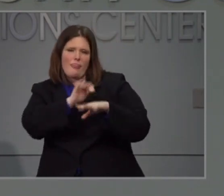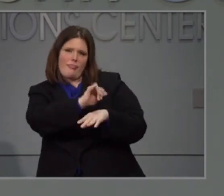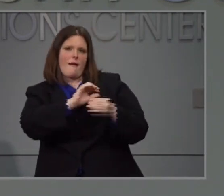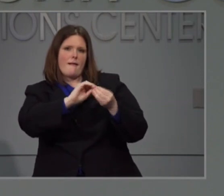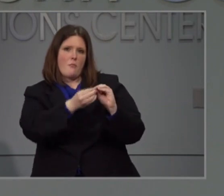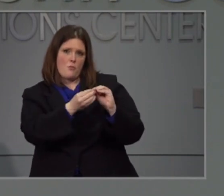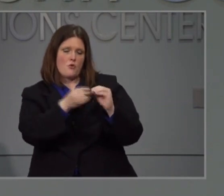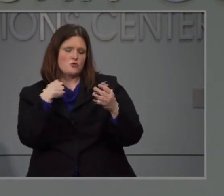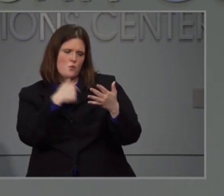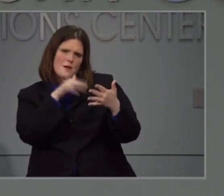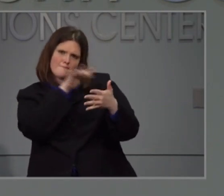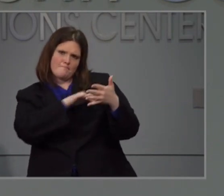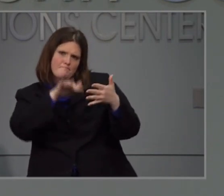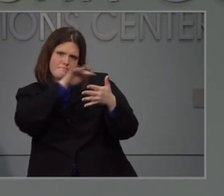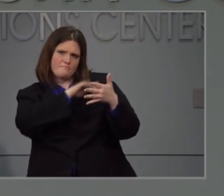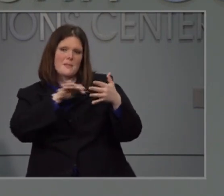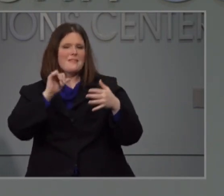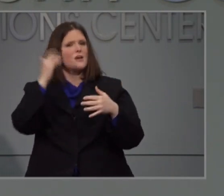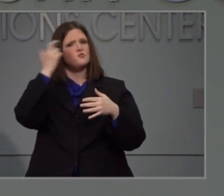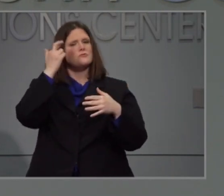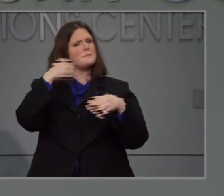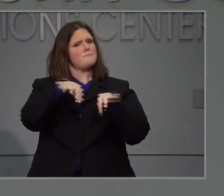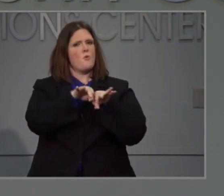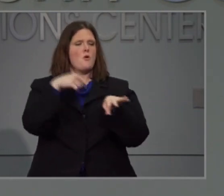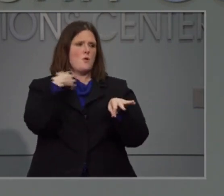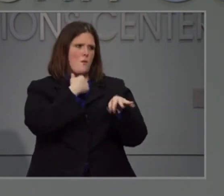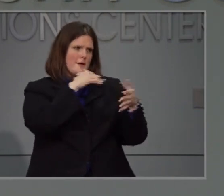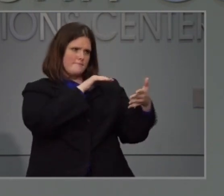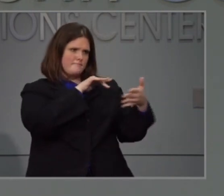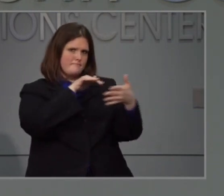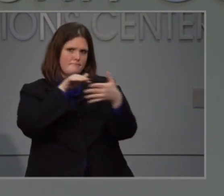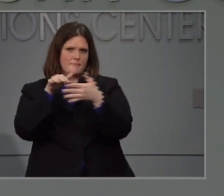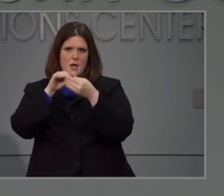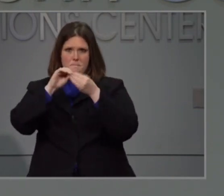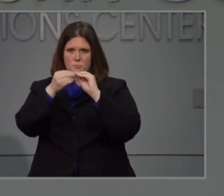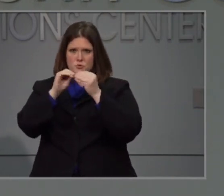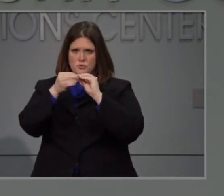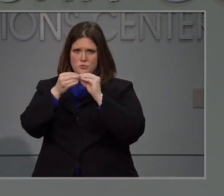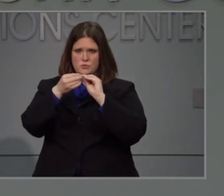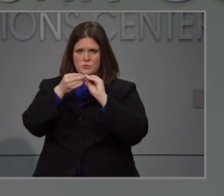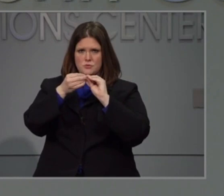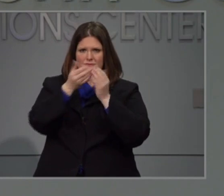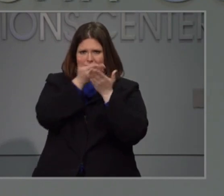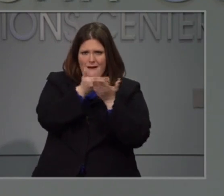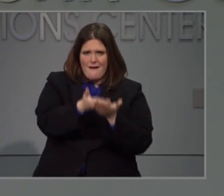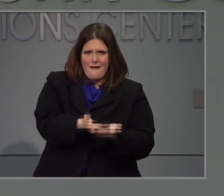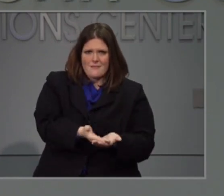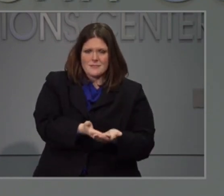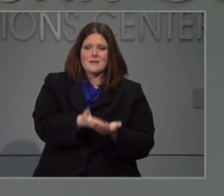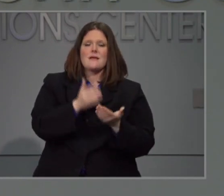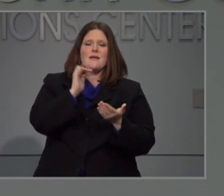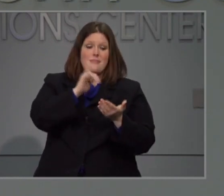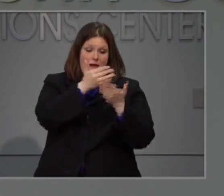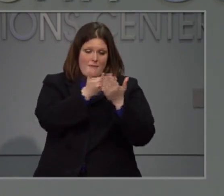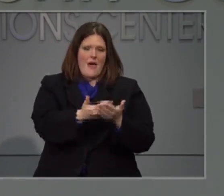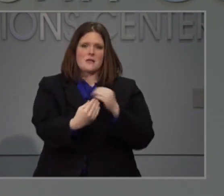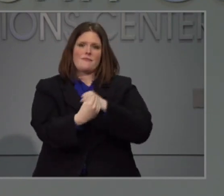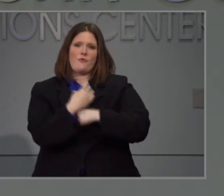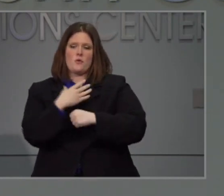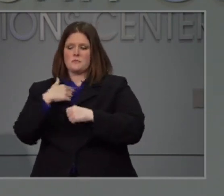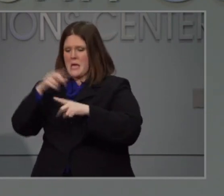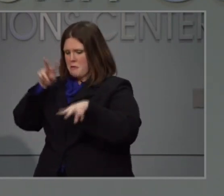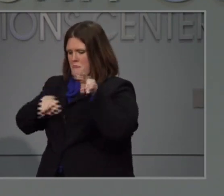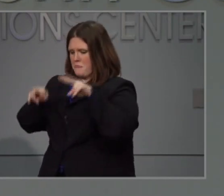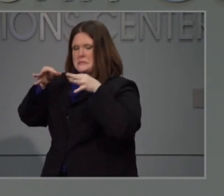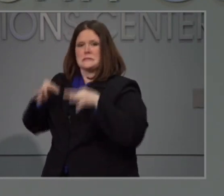we're using these facts in order to make the decisions. And the people of North Carolina can play a